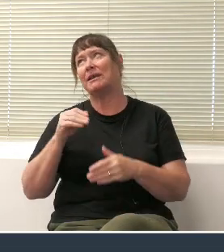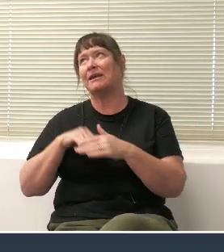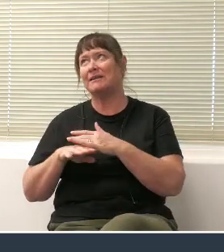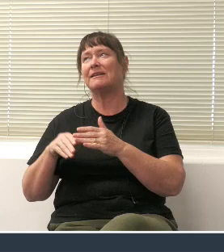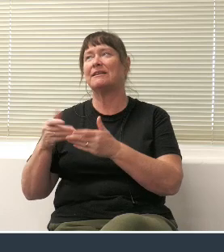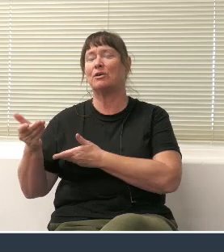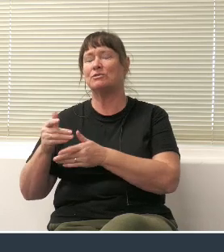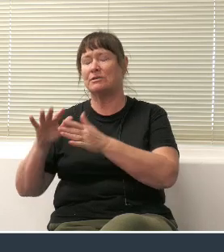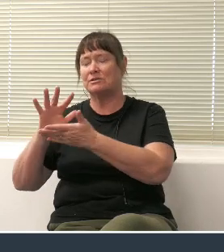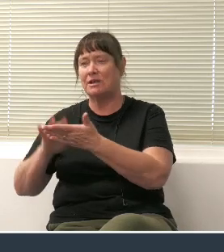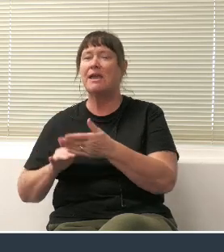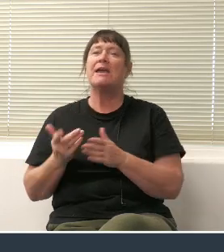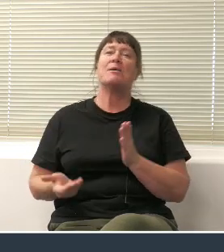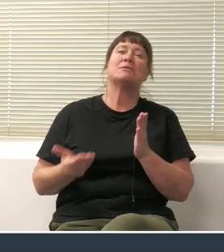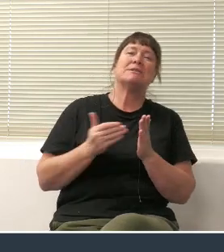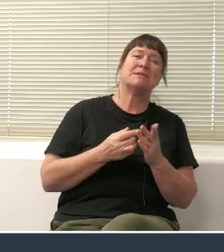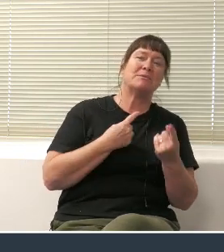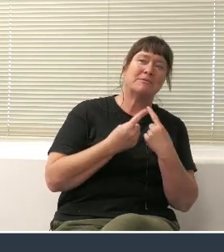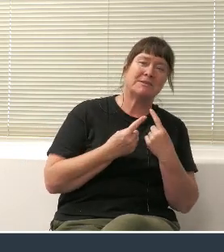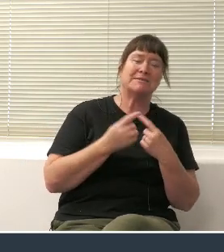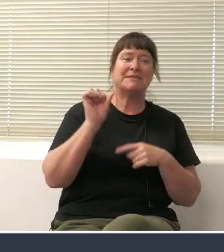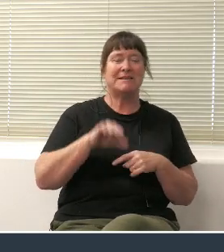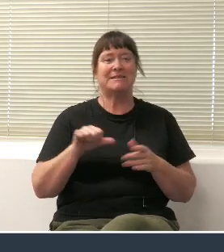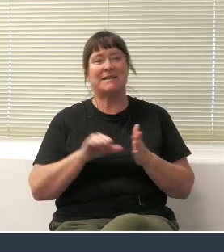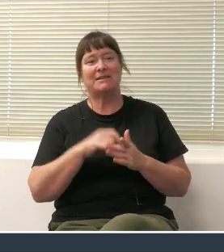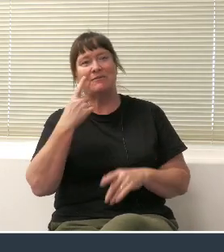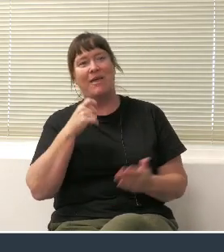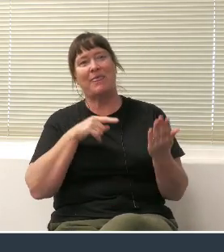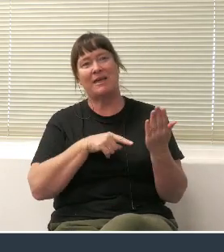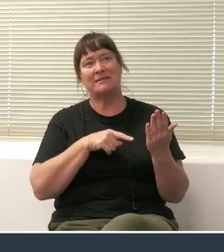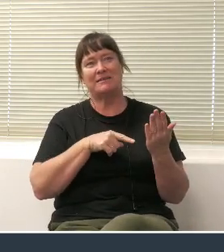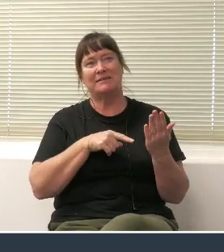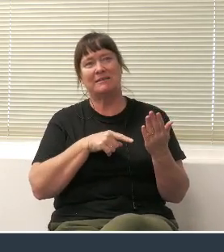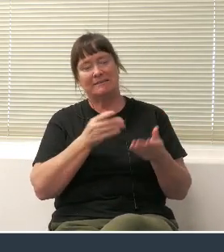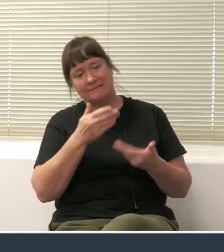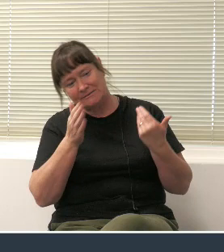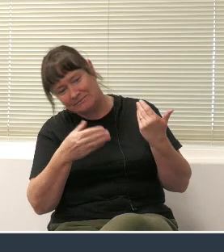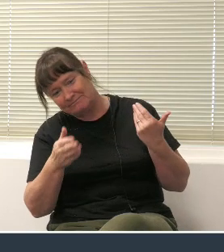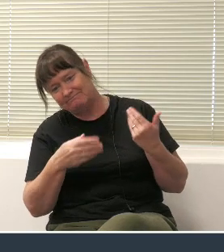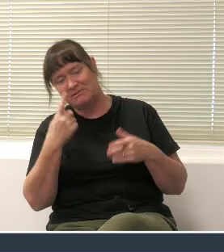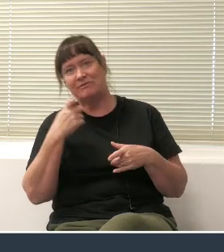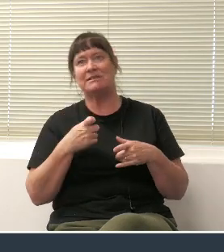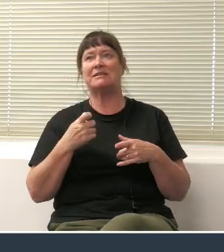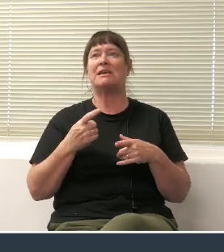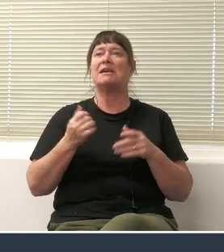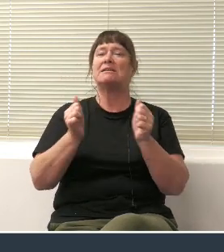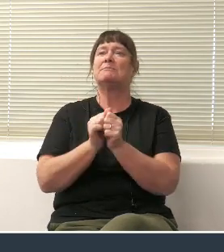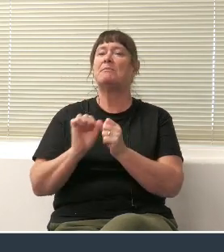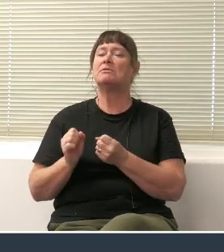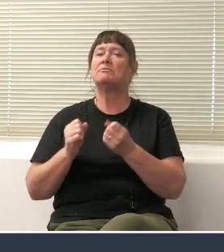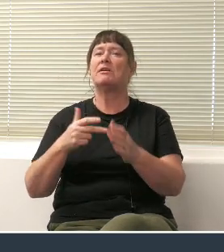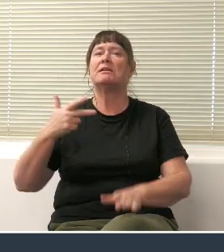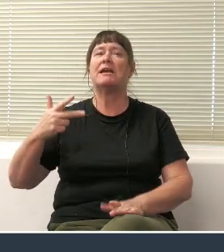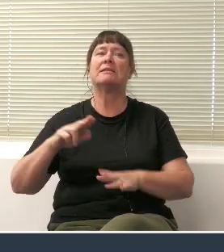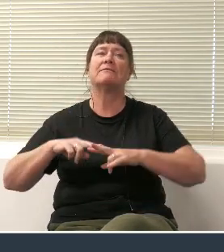was in the supplementary information, but I agree that's hard to find within the details of the paper that was provided on the 8th of February, the